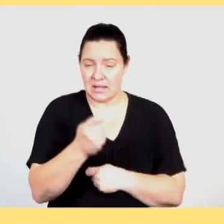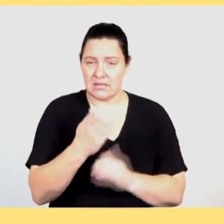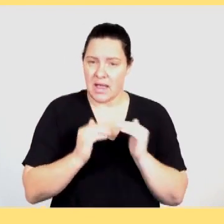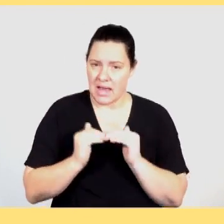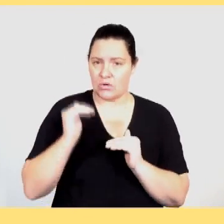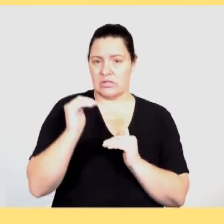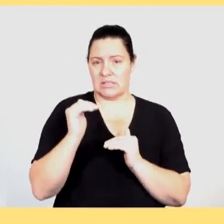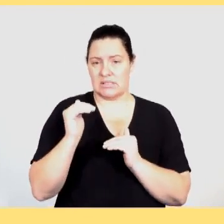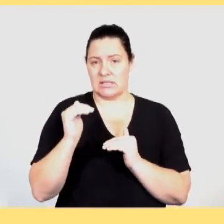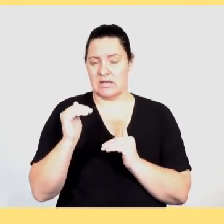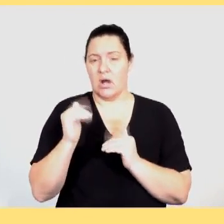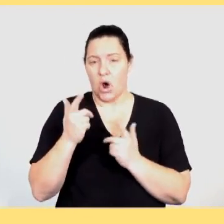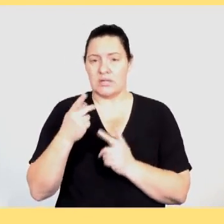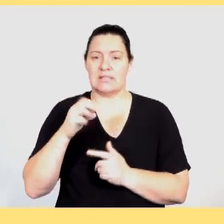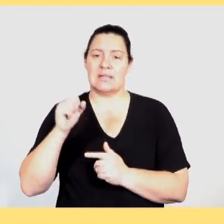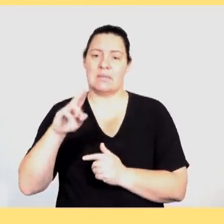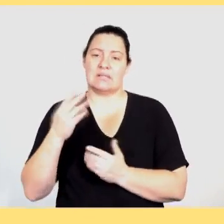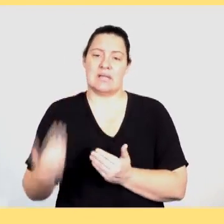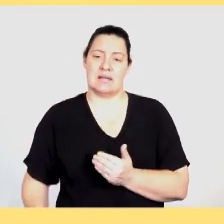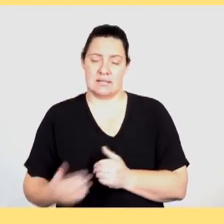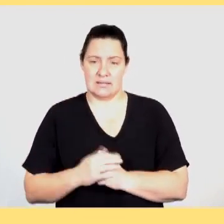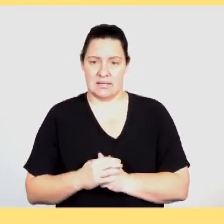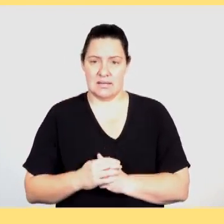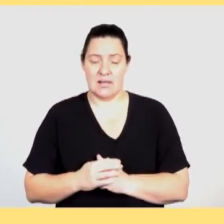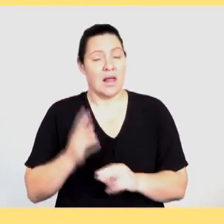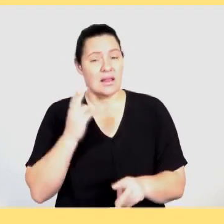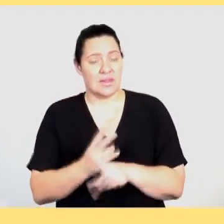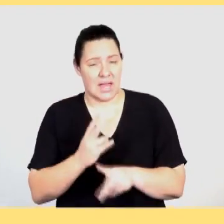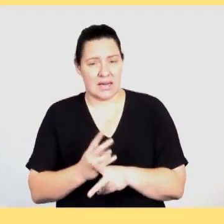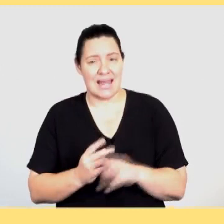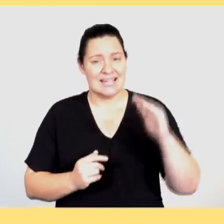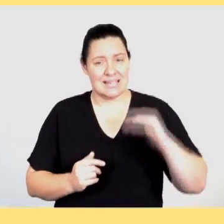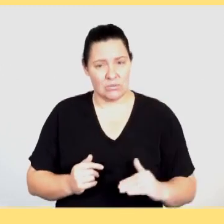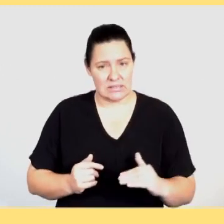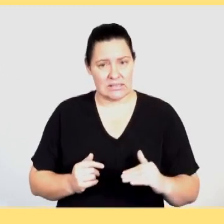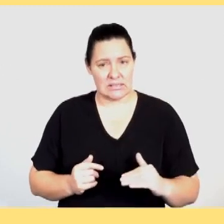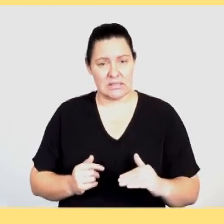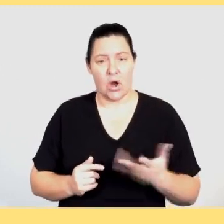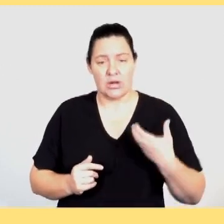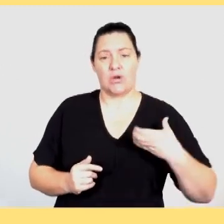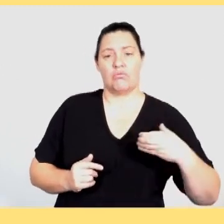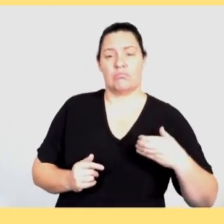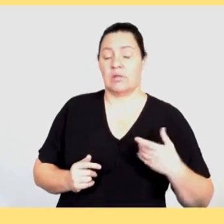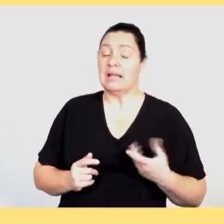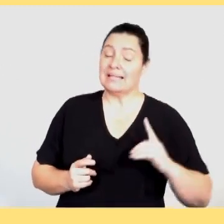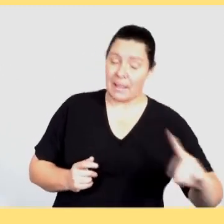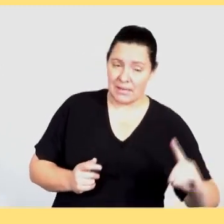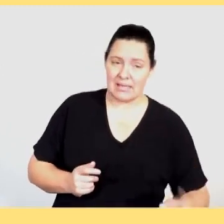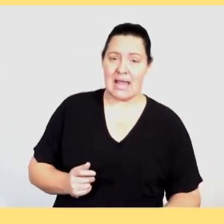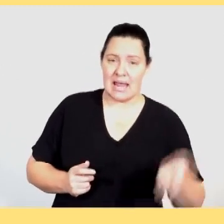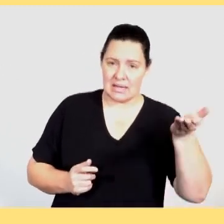of sales increases on the debit side, all right? And then it decreases on the credit